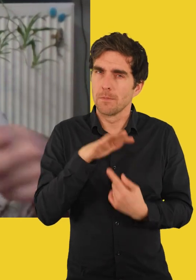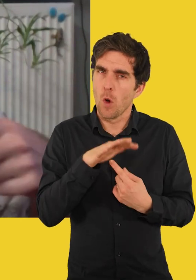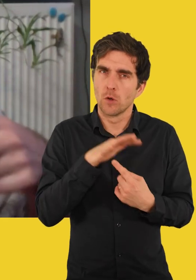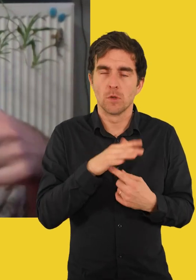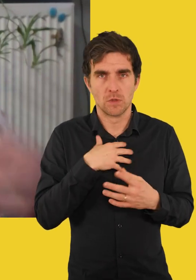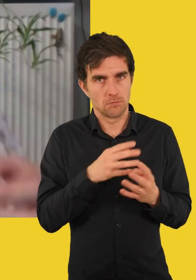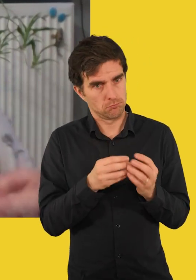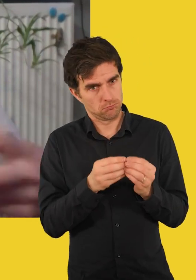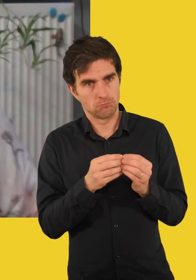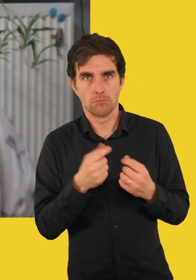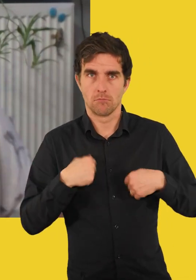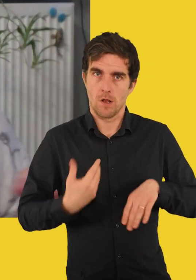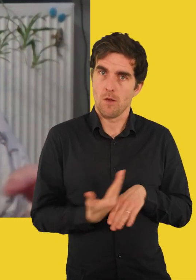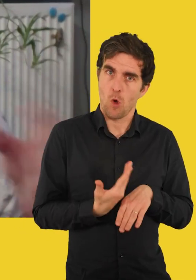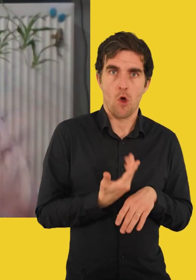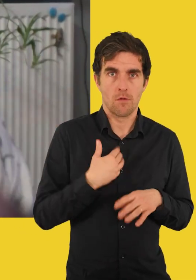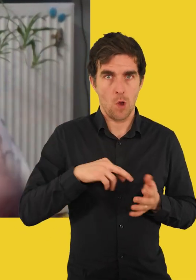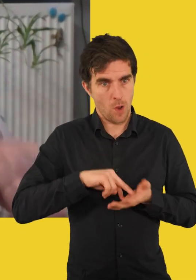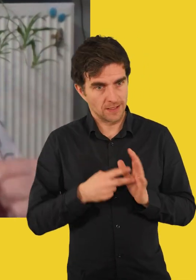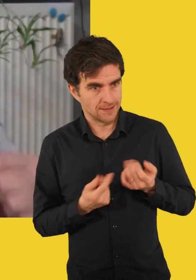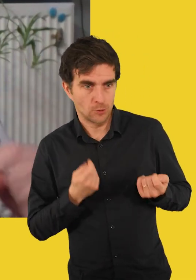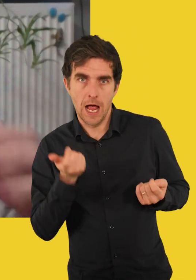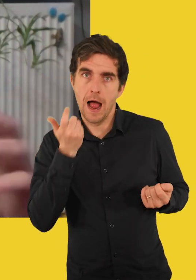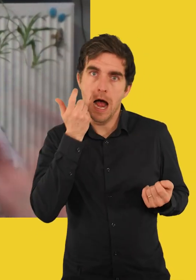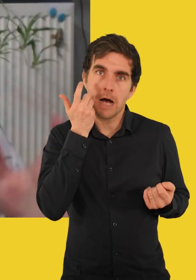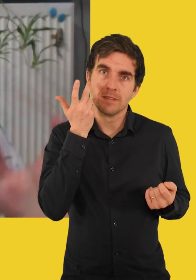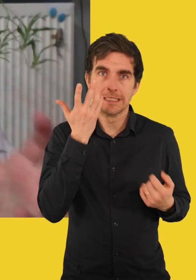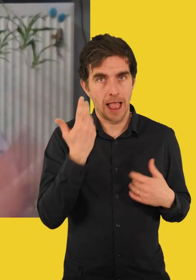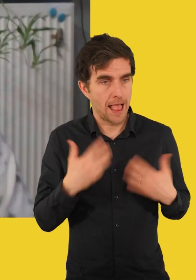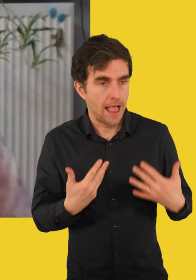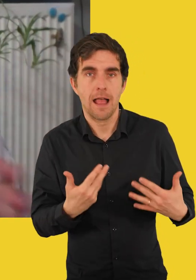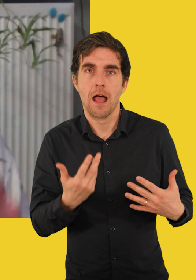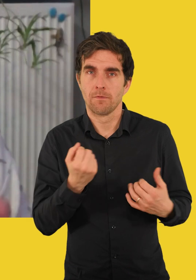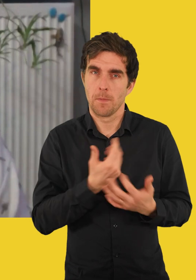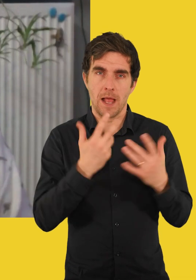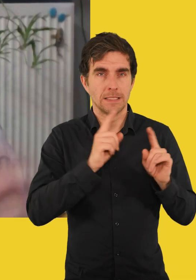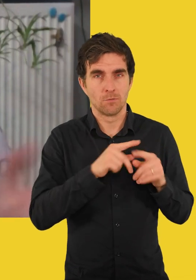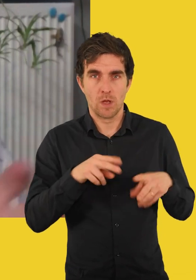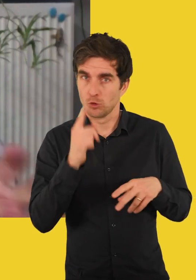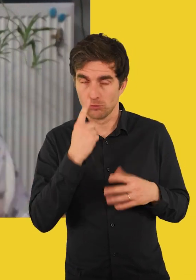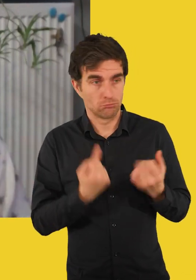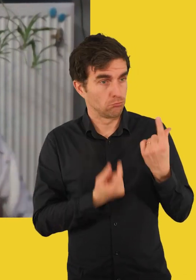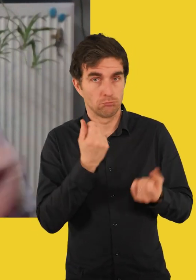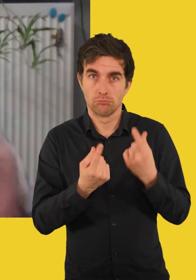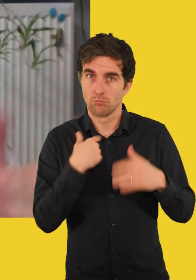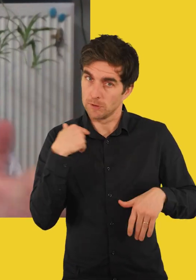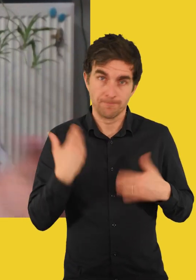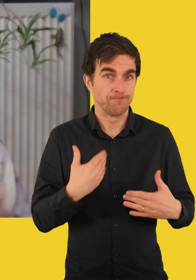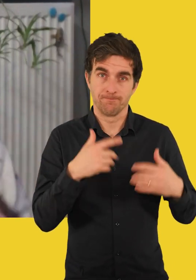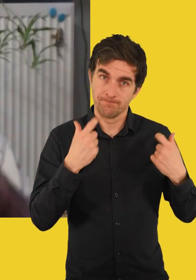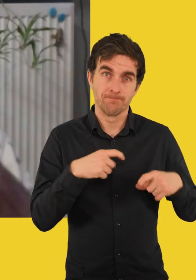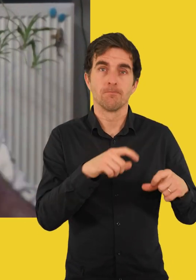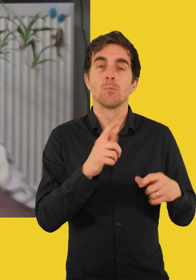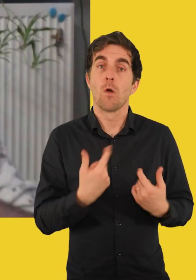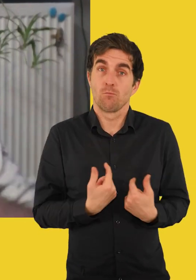we value it in our labours and our organising day to day. Now, there are many ways that it could and should show